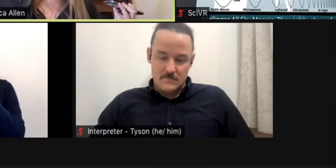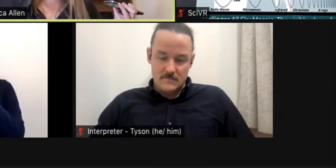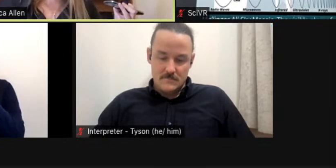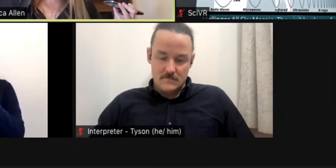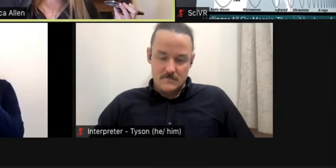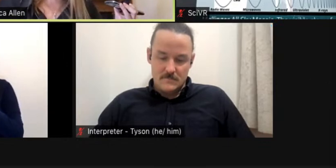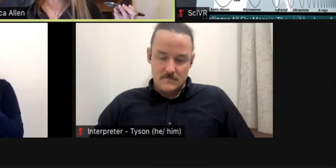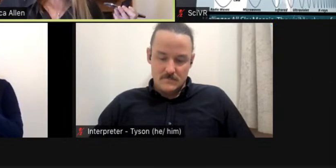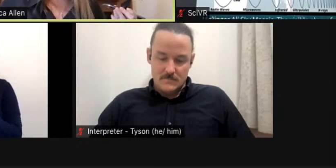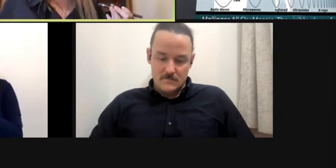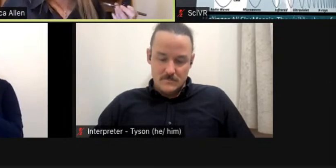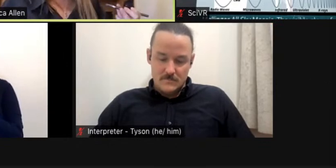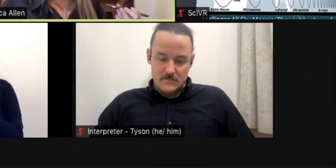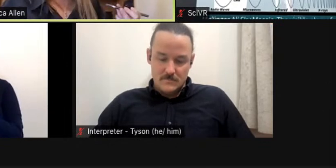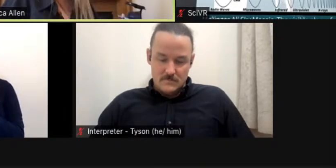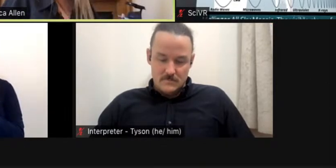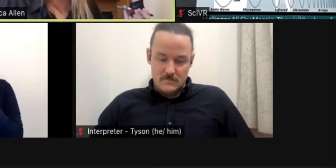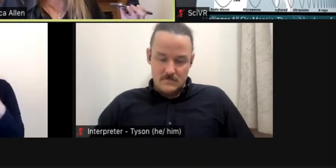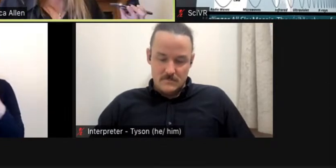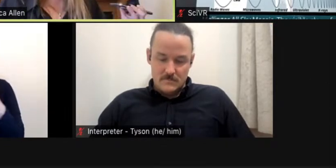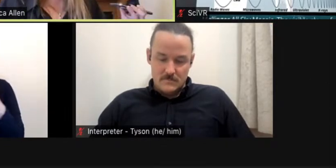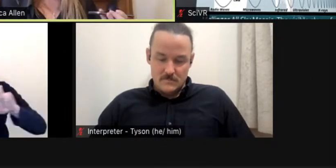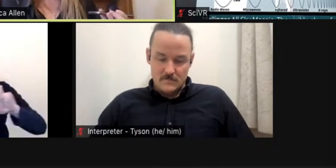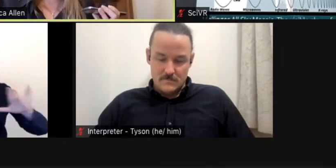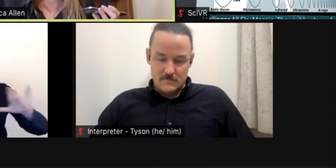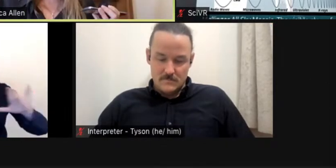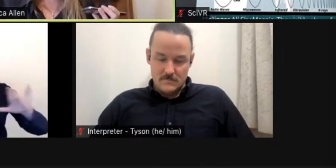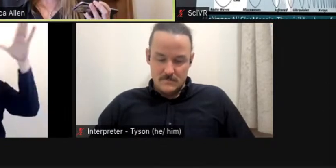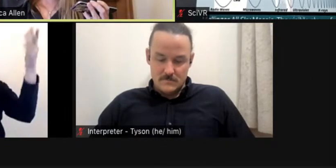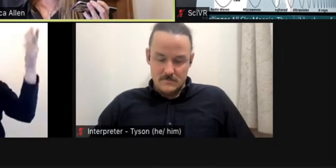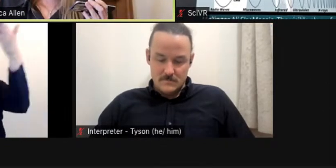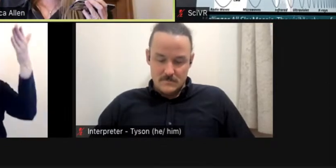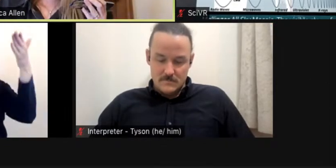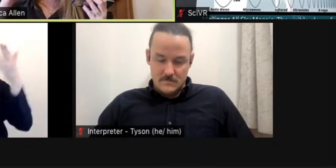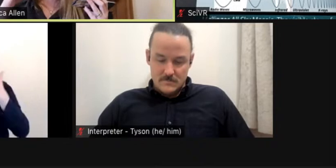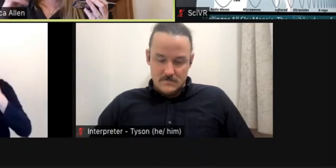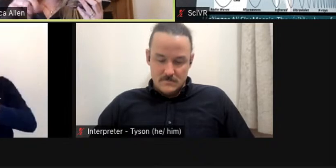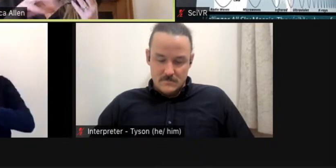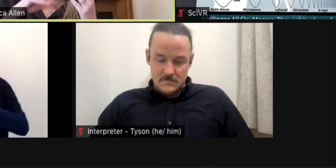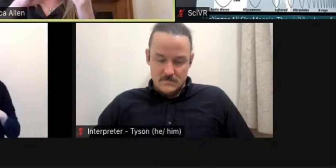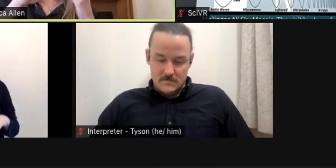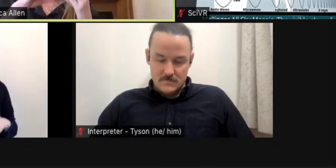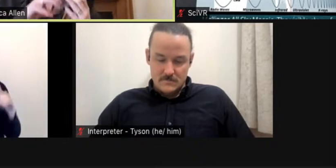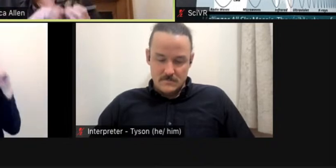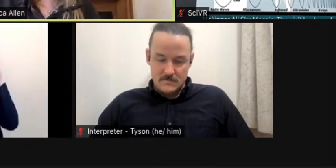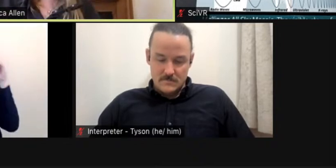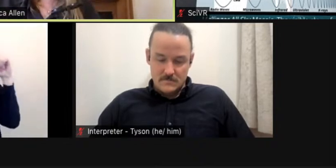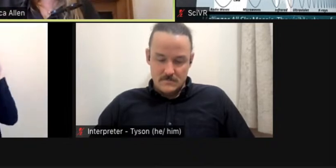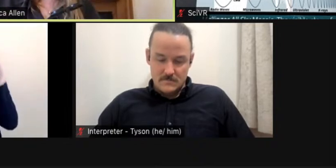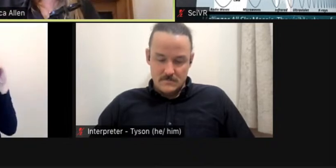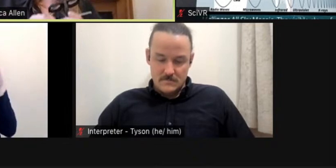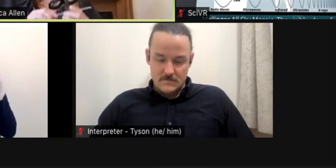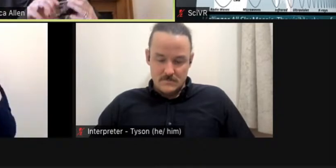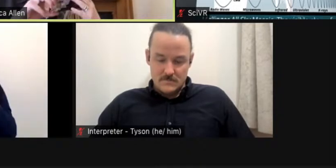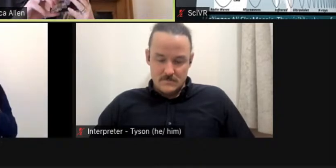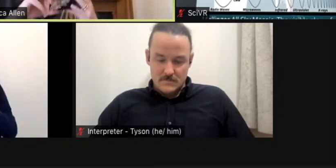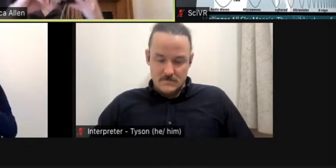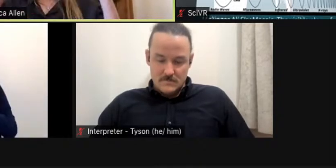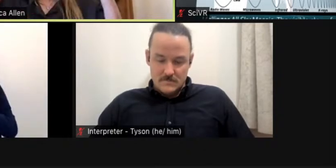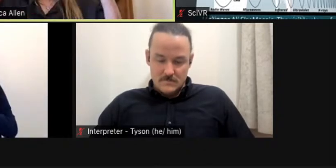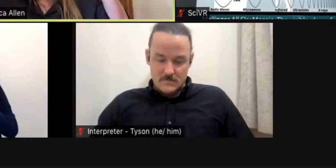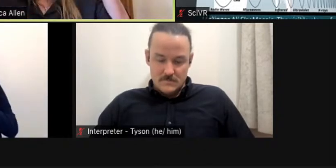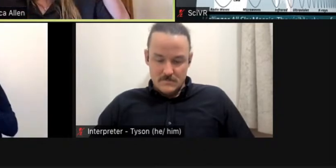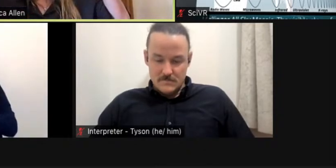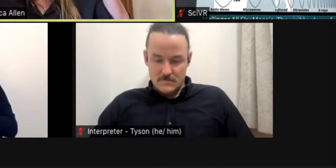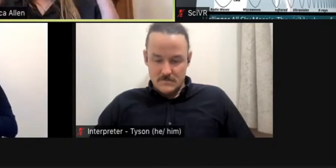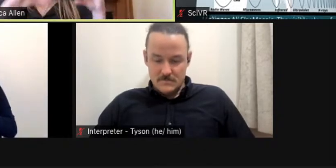even leaving your office chair or your couch, wherever you guys are, your library. Hopefully some of you are in person. So